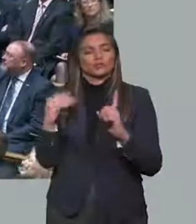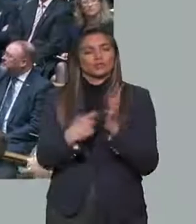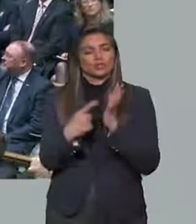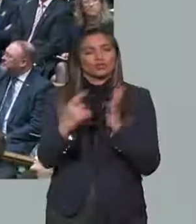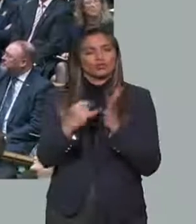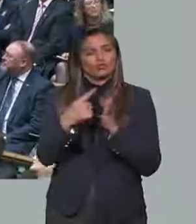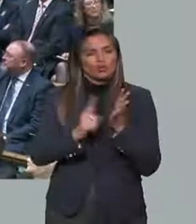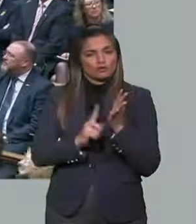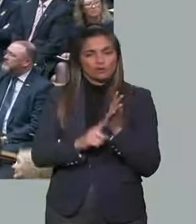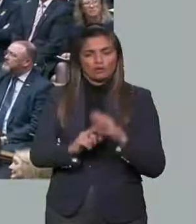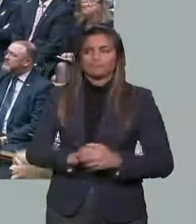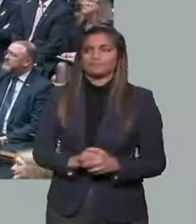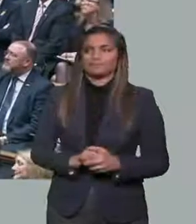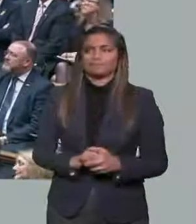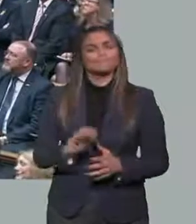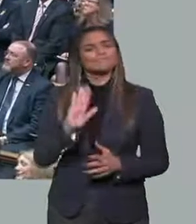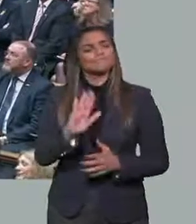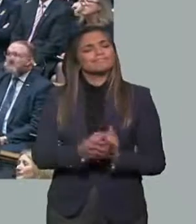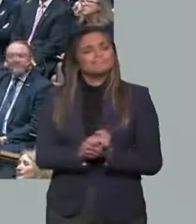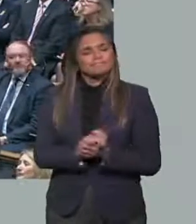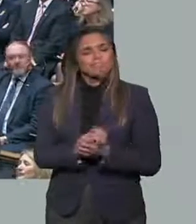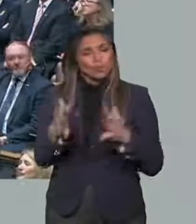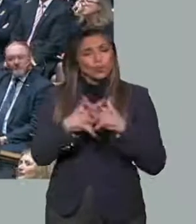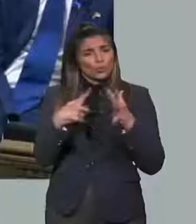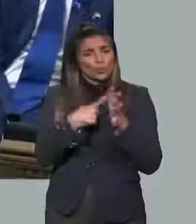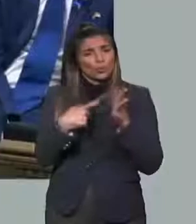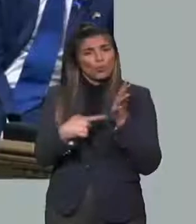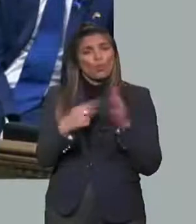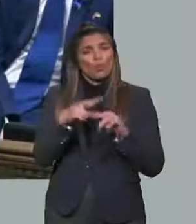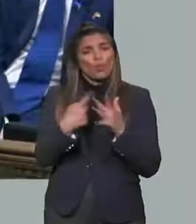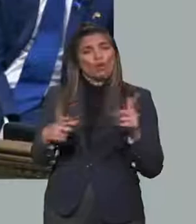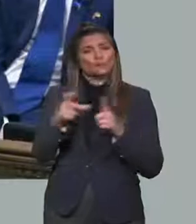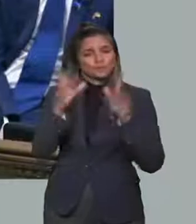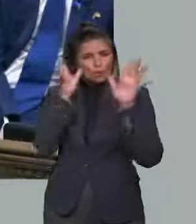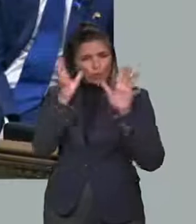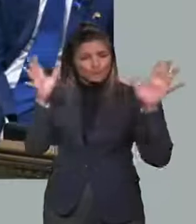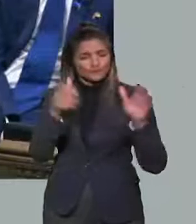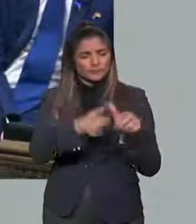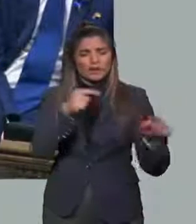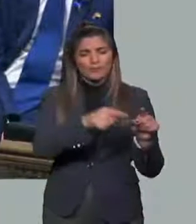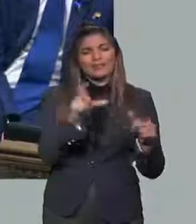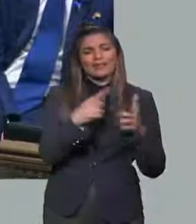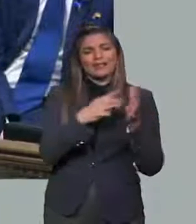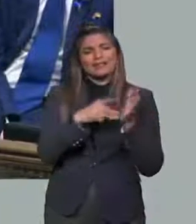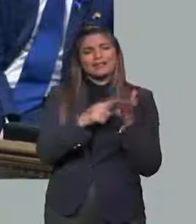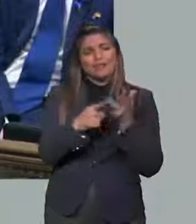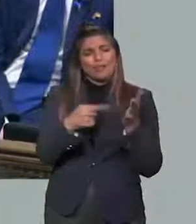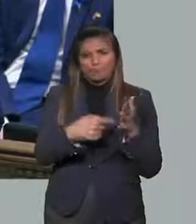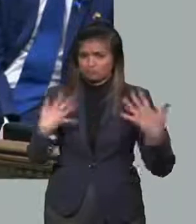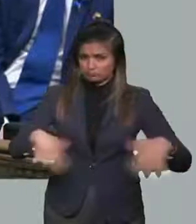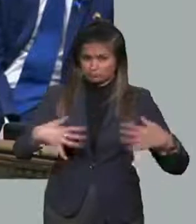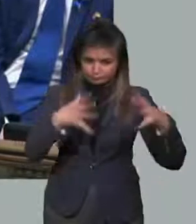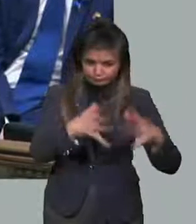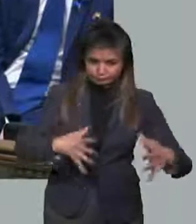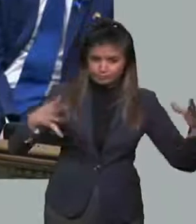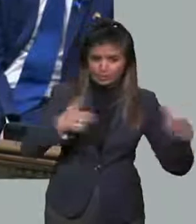Camelot is one of the largest employers in Watford and for Watford, and its employees have worked tirelessly to successfully run the National